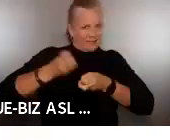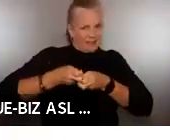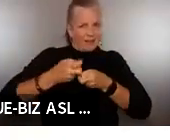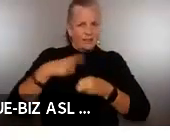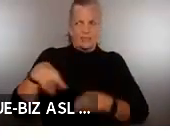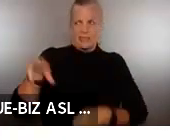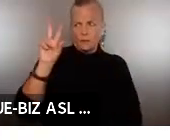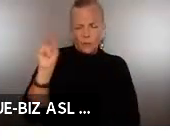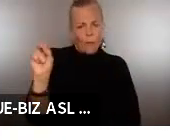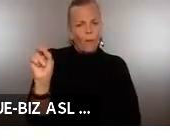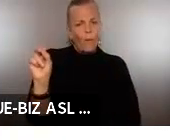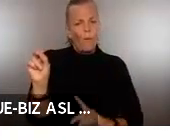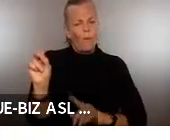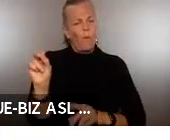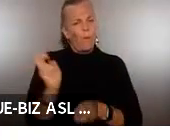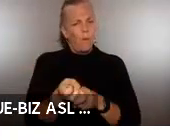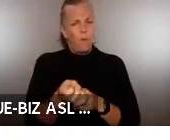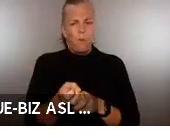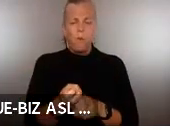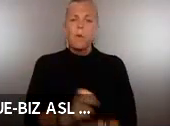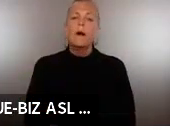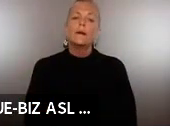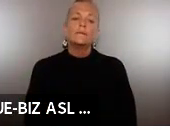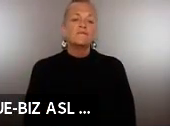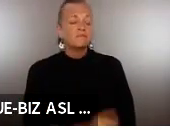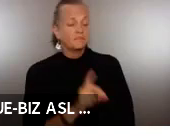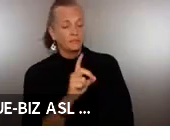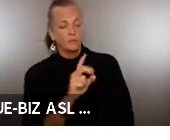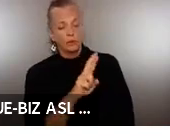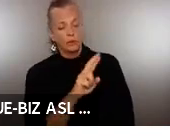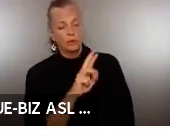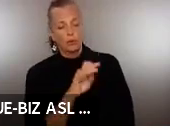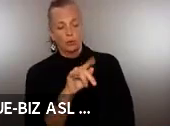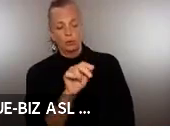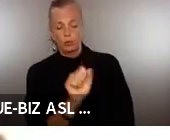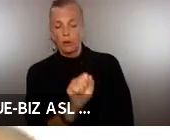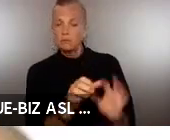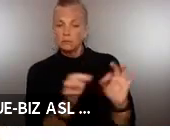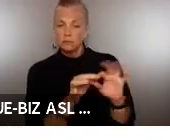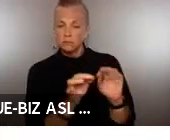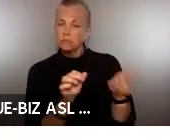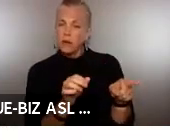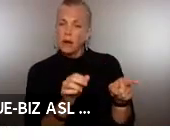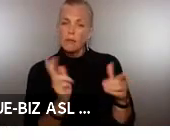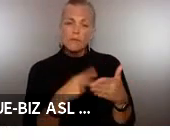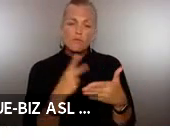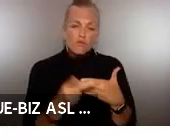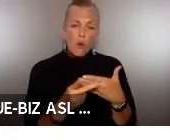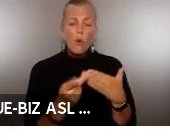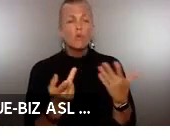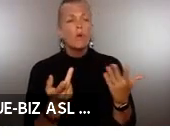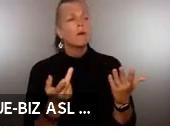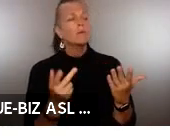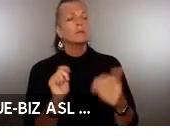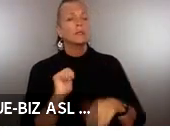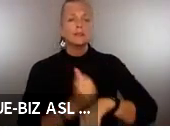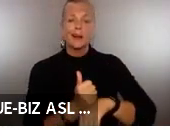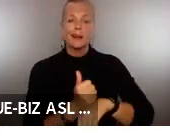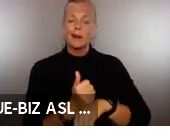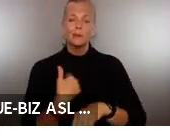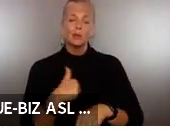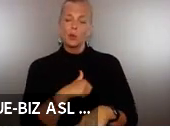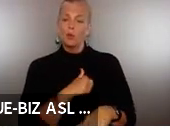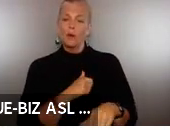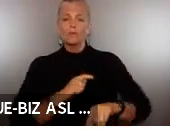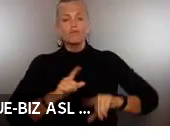like Dr. Williams said, like programs that people could go to, like, you know, like, I haven't